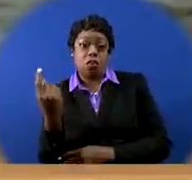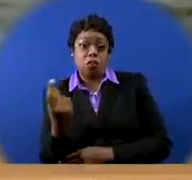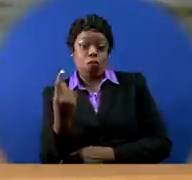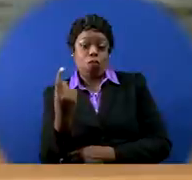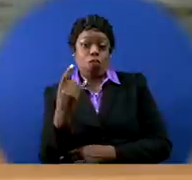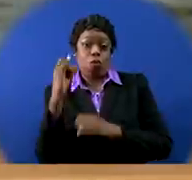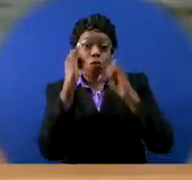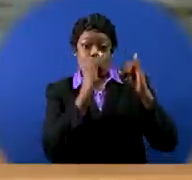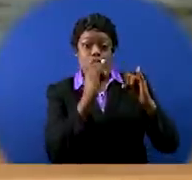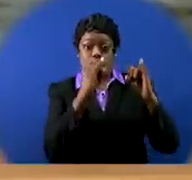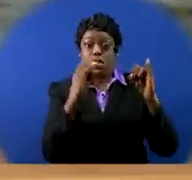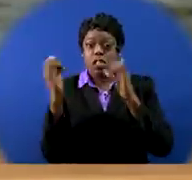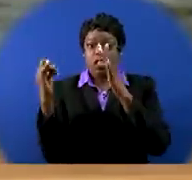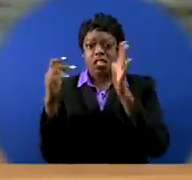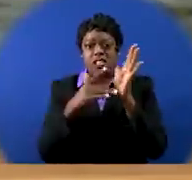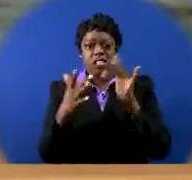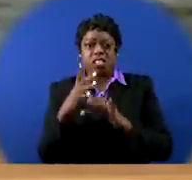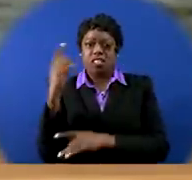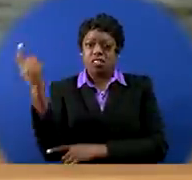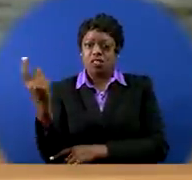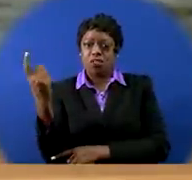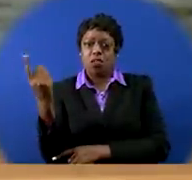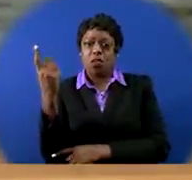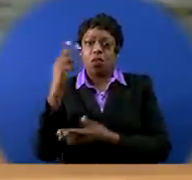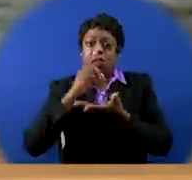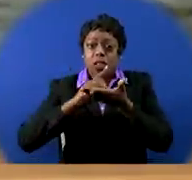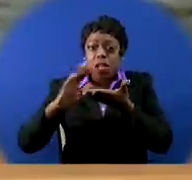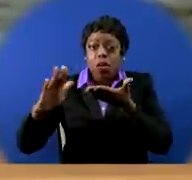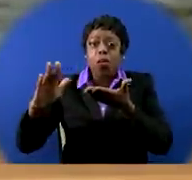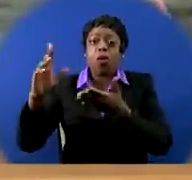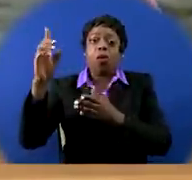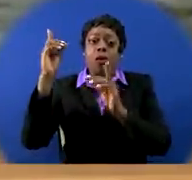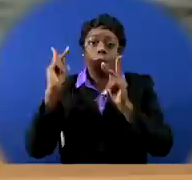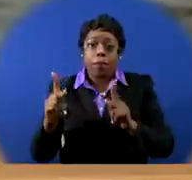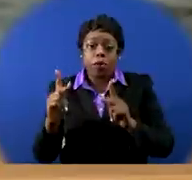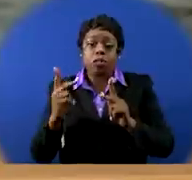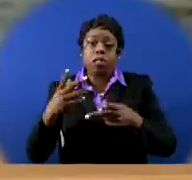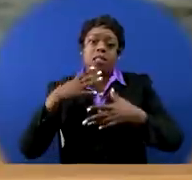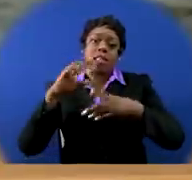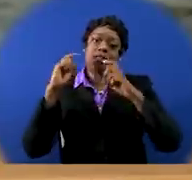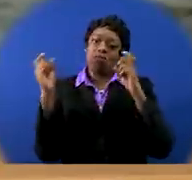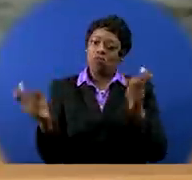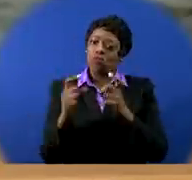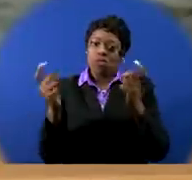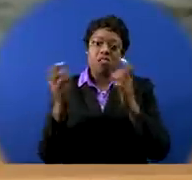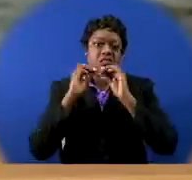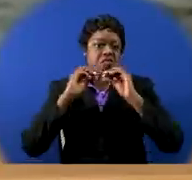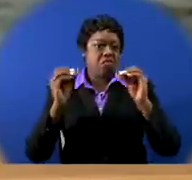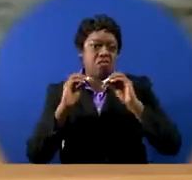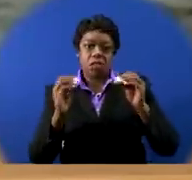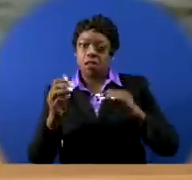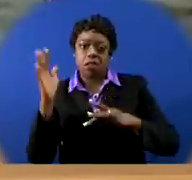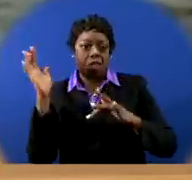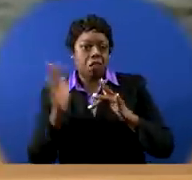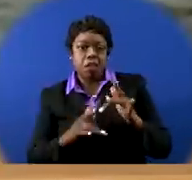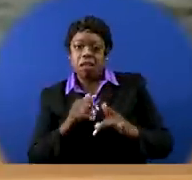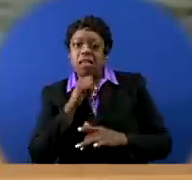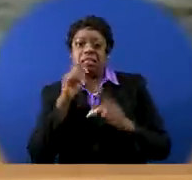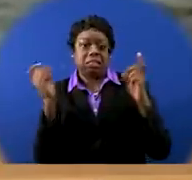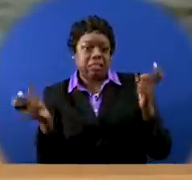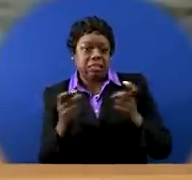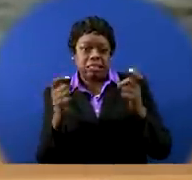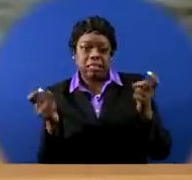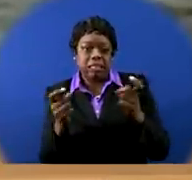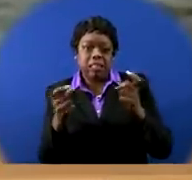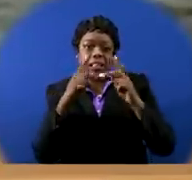individual, the only human divine one who is sinless And it's going to take a sinless individual